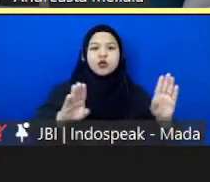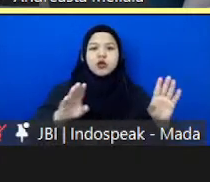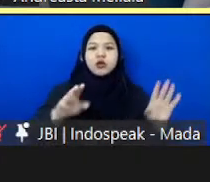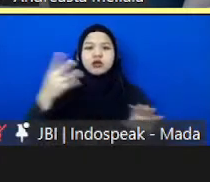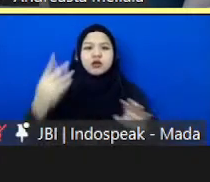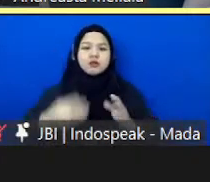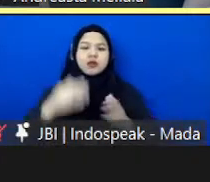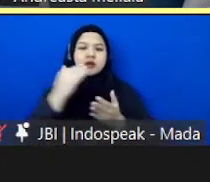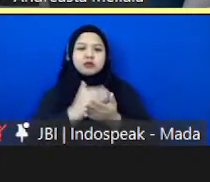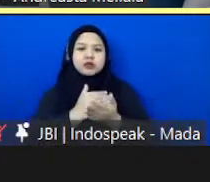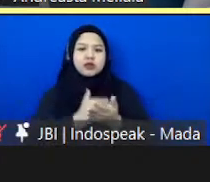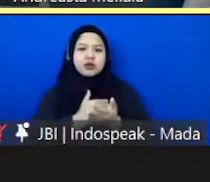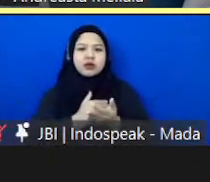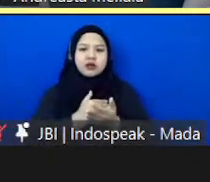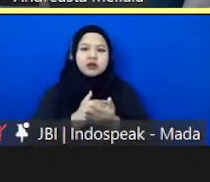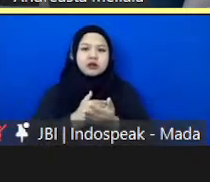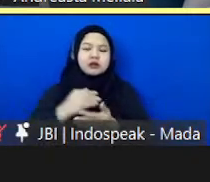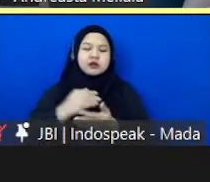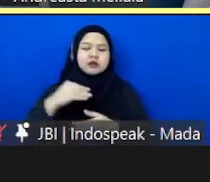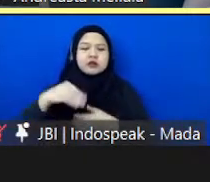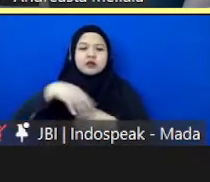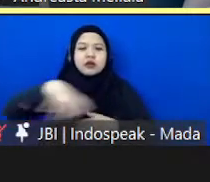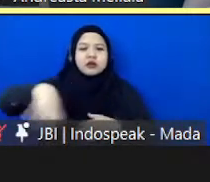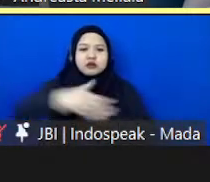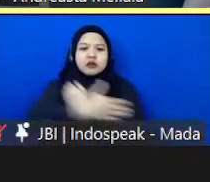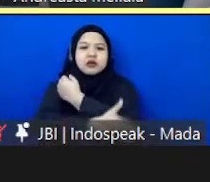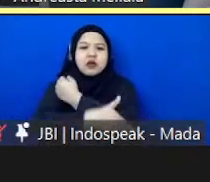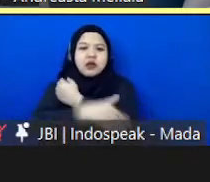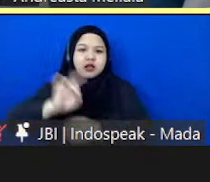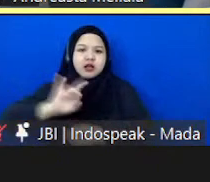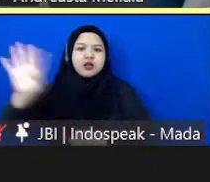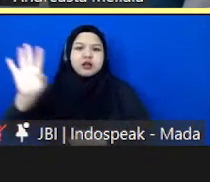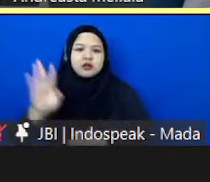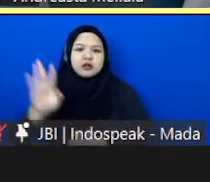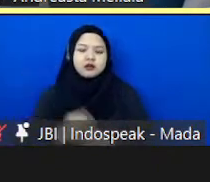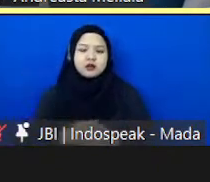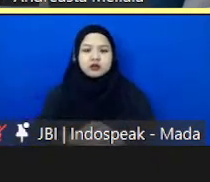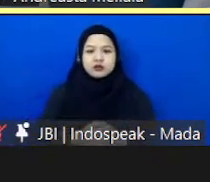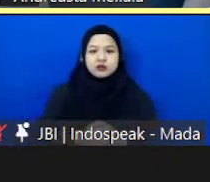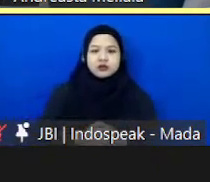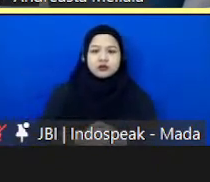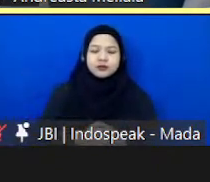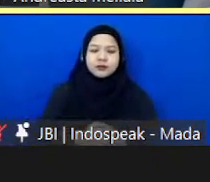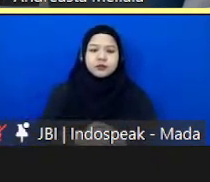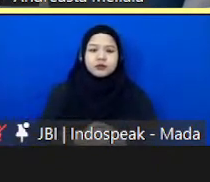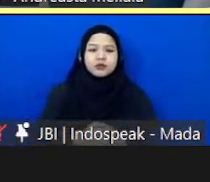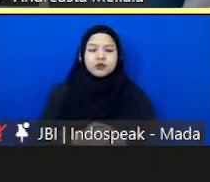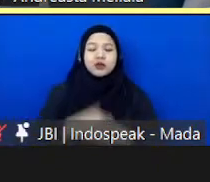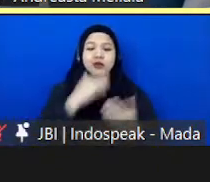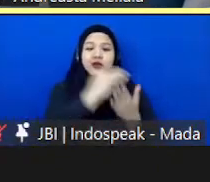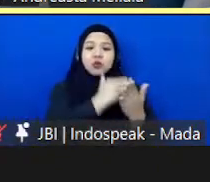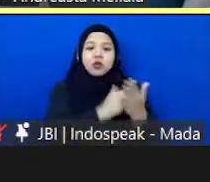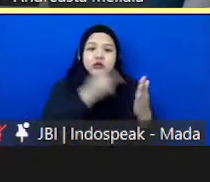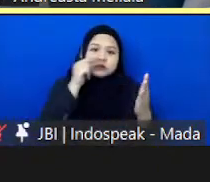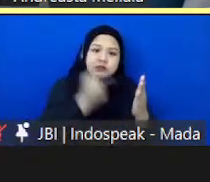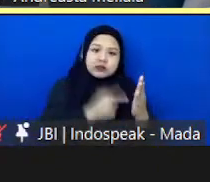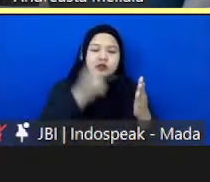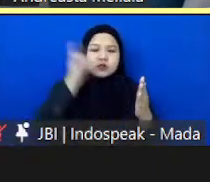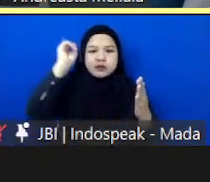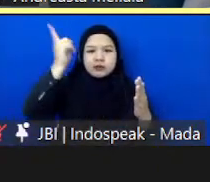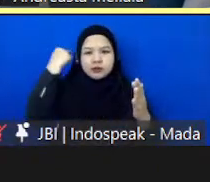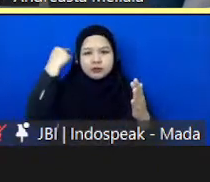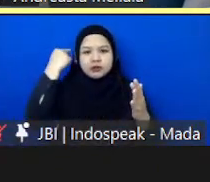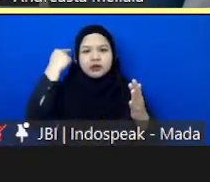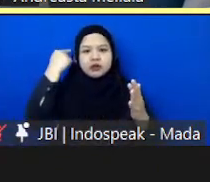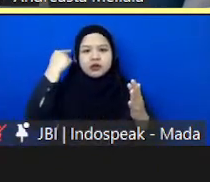in the region. So with this, through this regulation, the government invites a